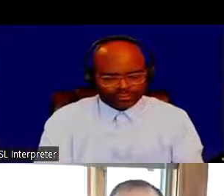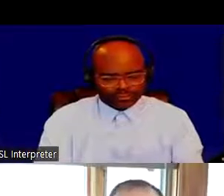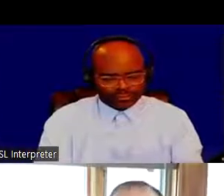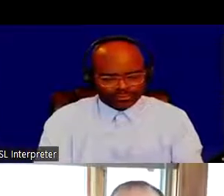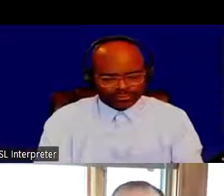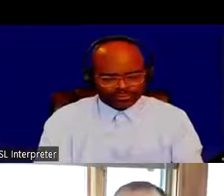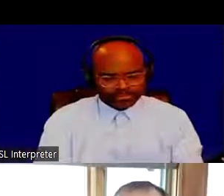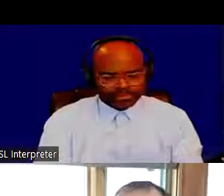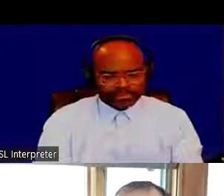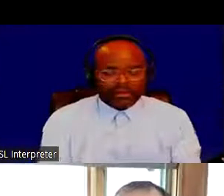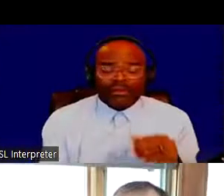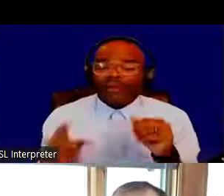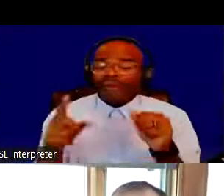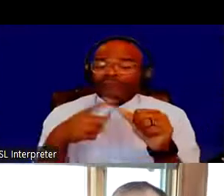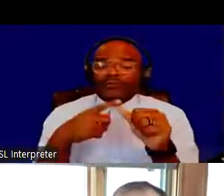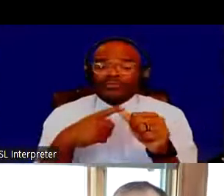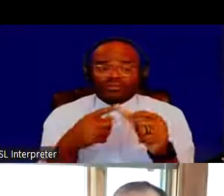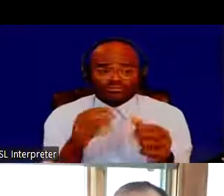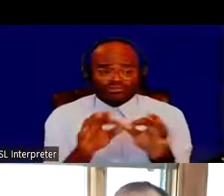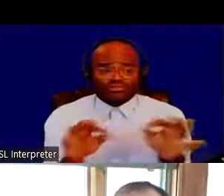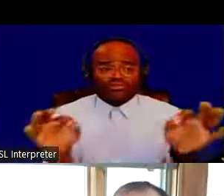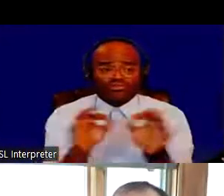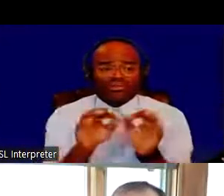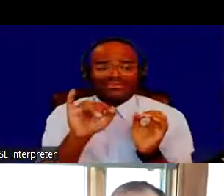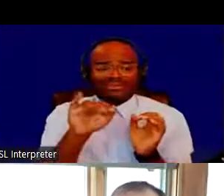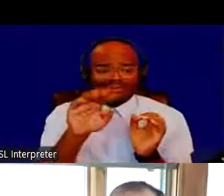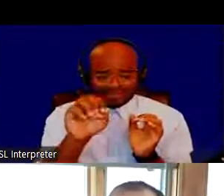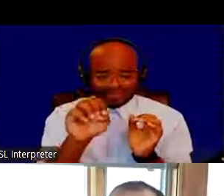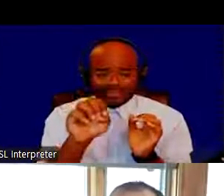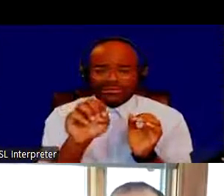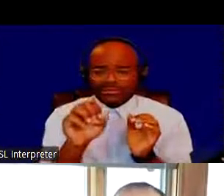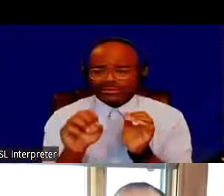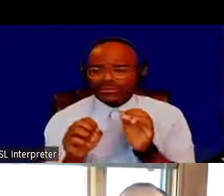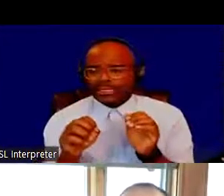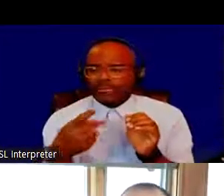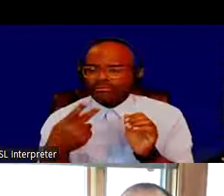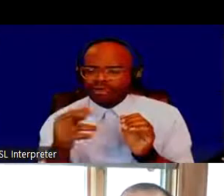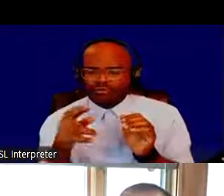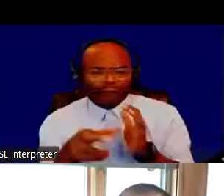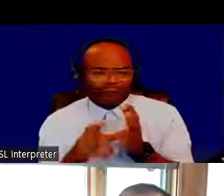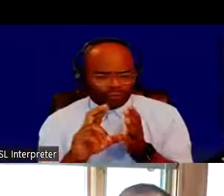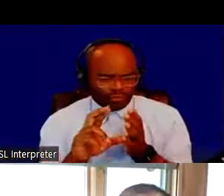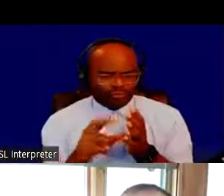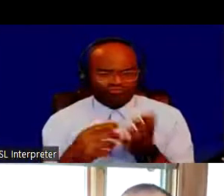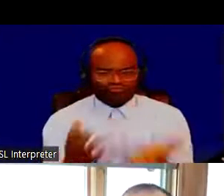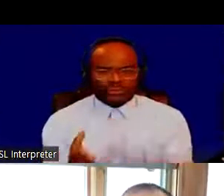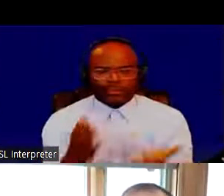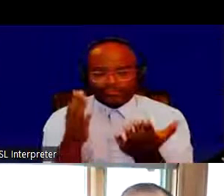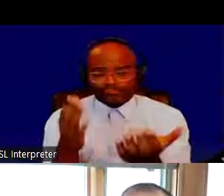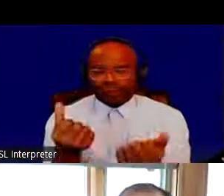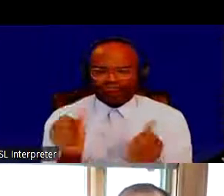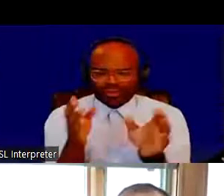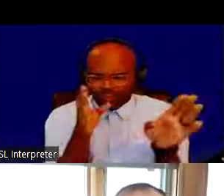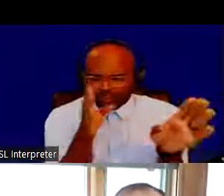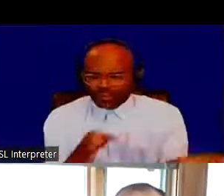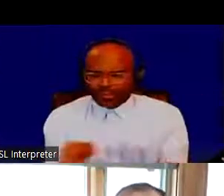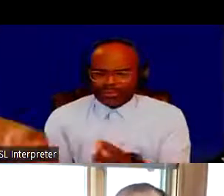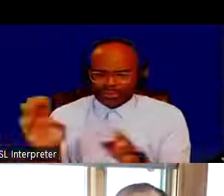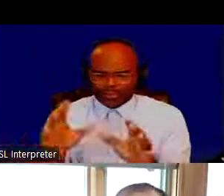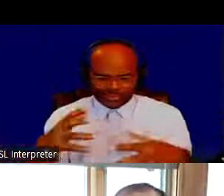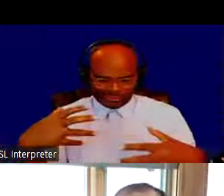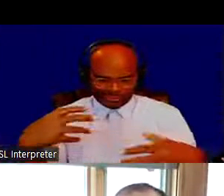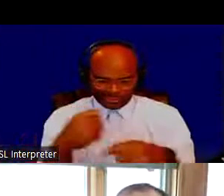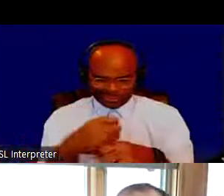synthesize peer-reviewed recommendations for wildlife management under climate change, to try to organize and consolidate